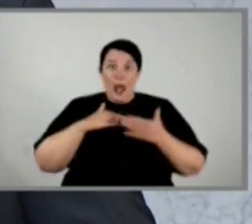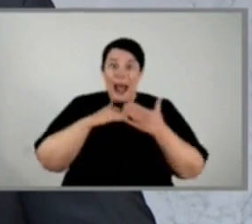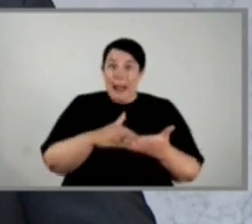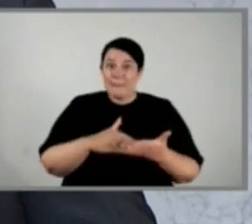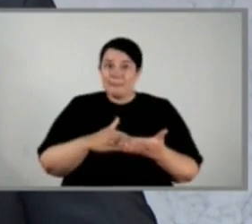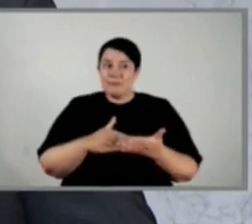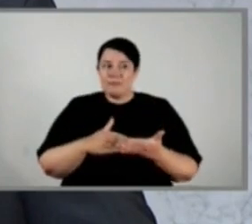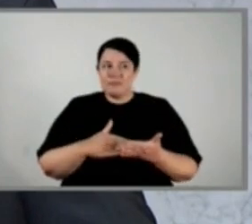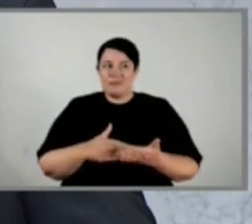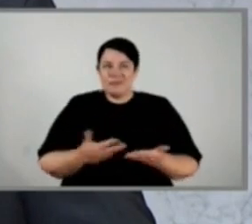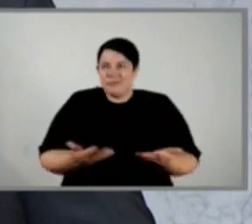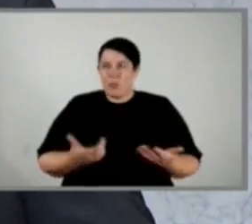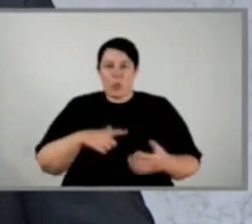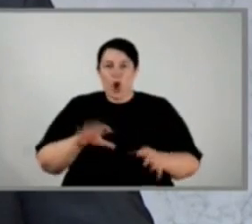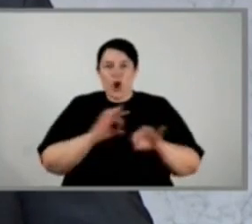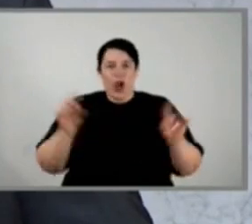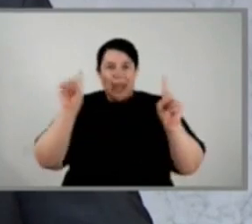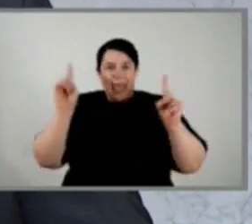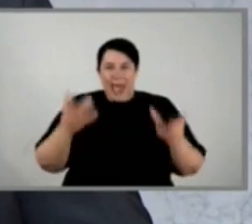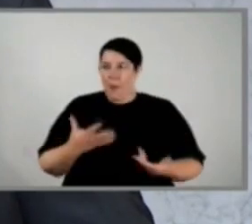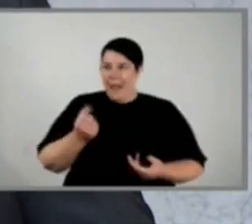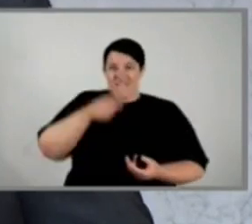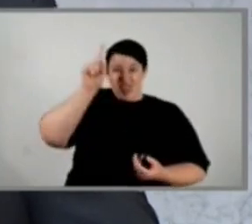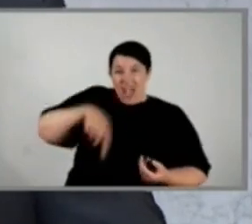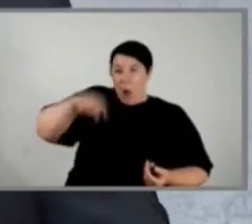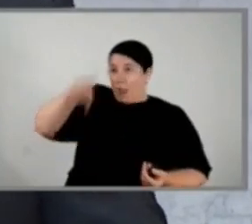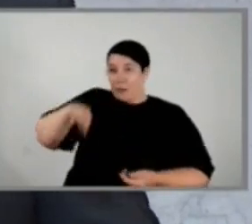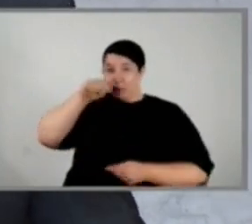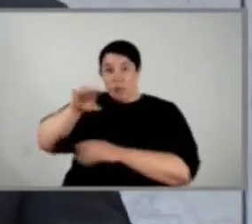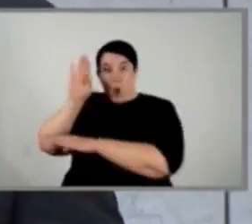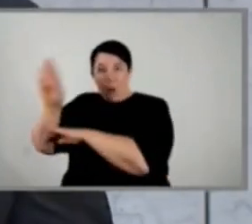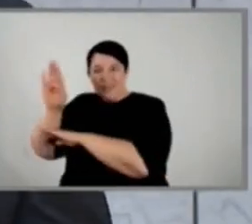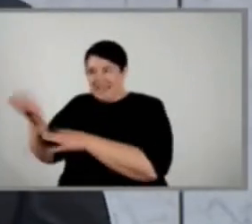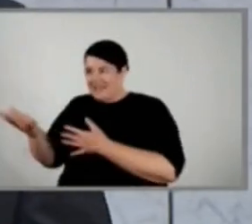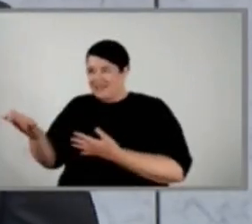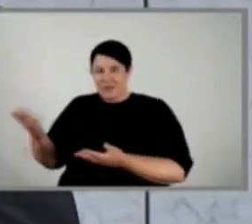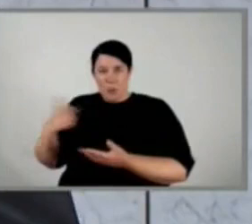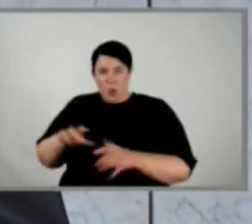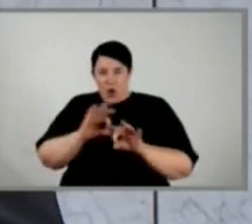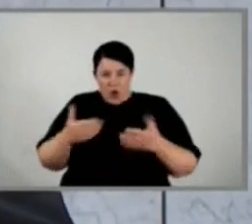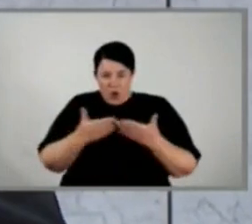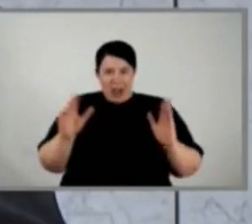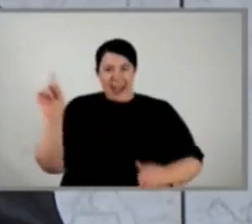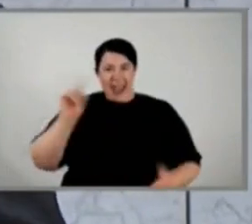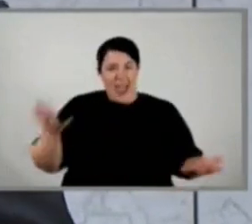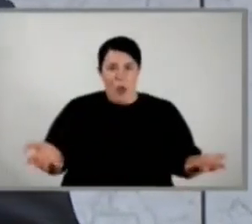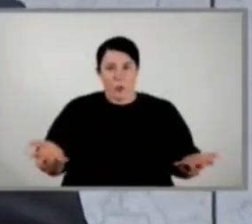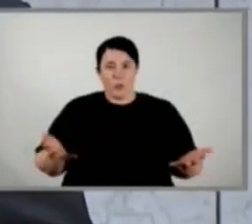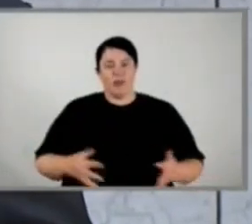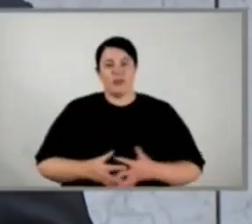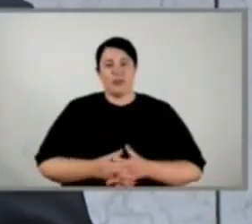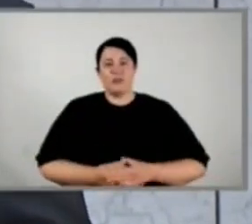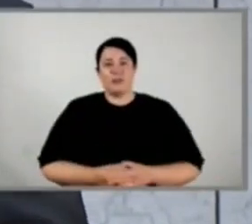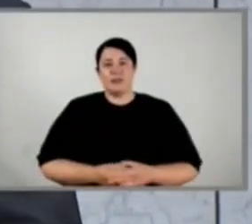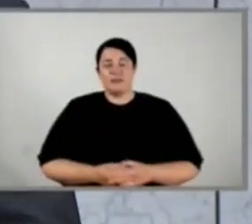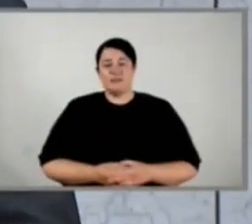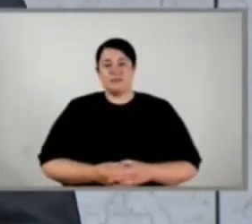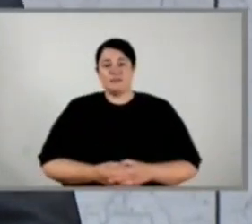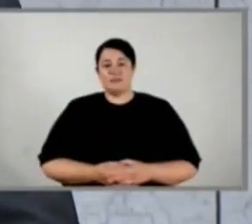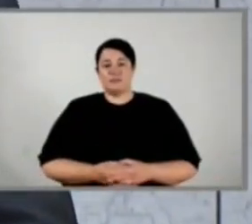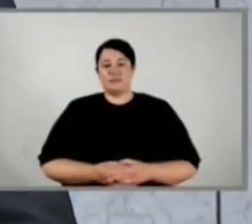of Australians who want to get home now. Well, the issue with Hobart is we can replicate those arrangements, whether in the